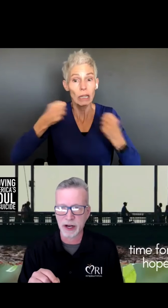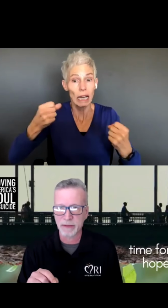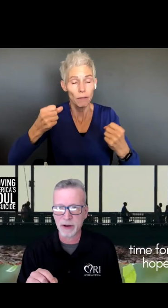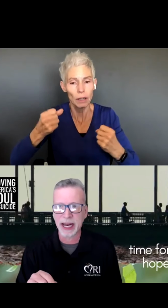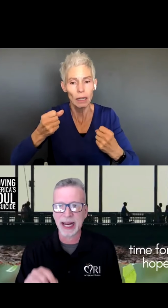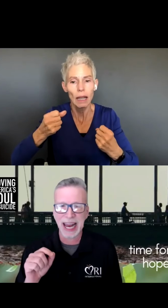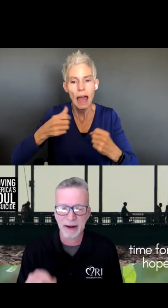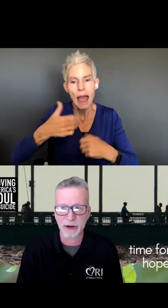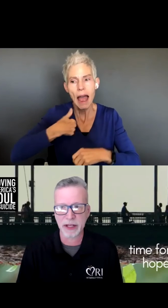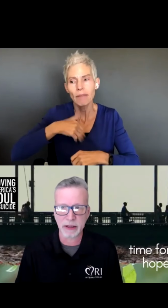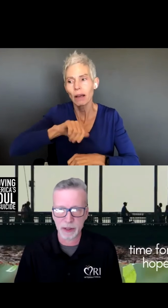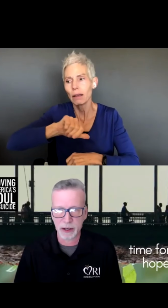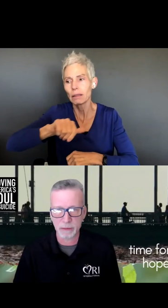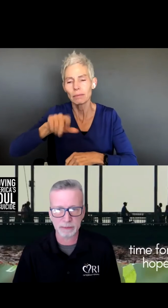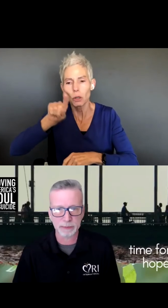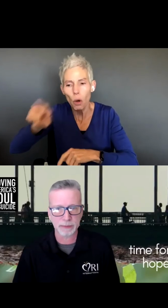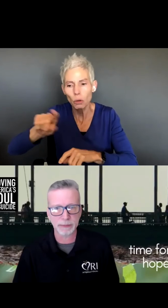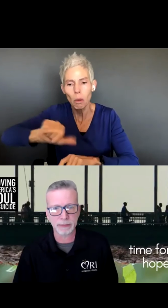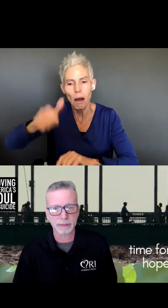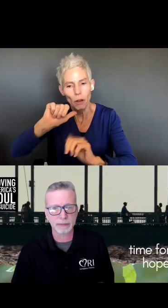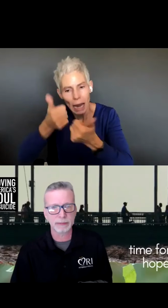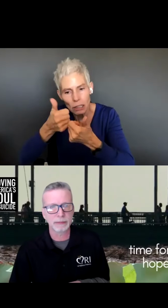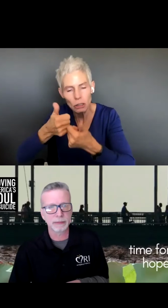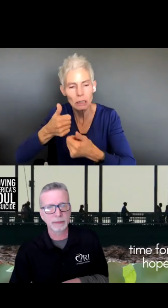of recovery in everything that we do.